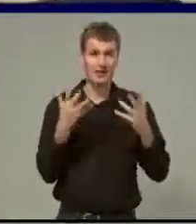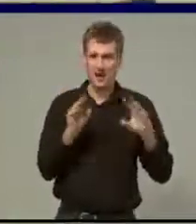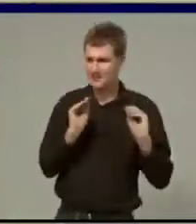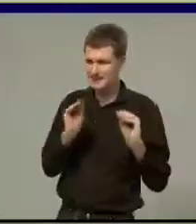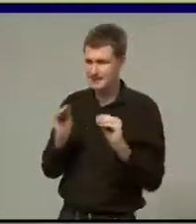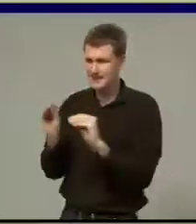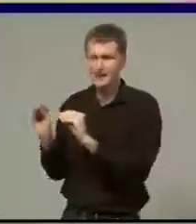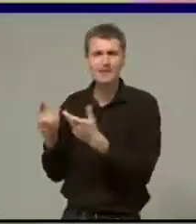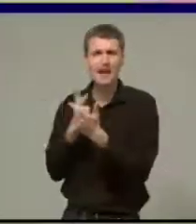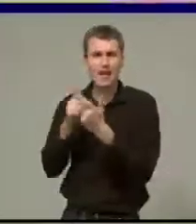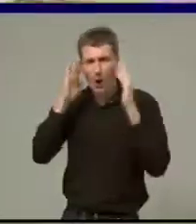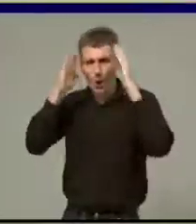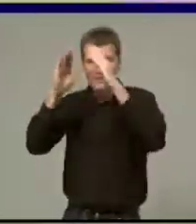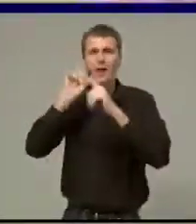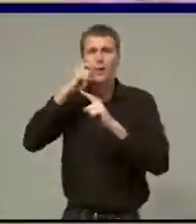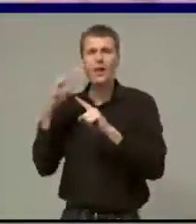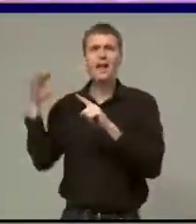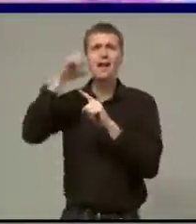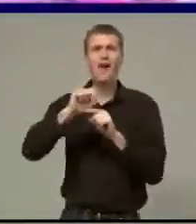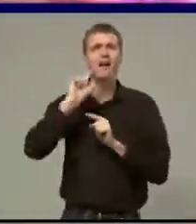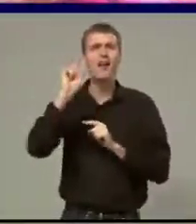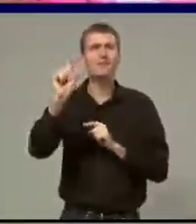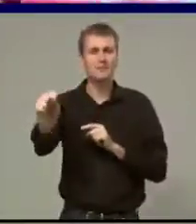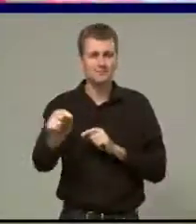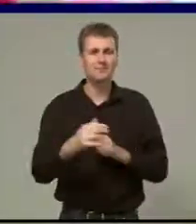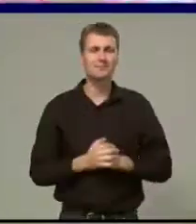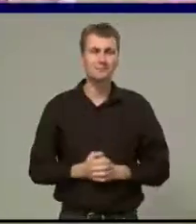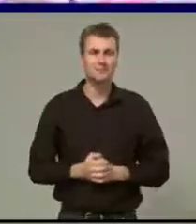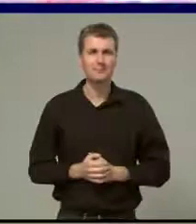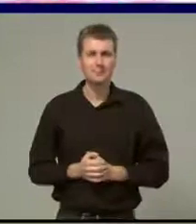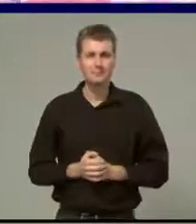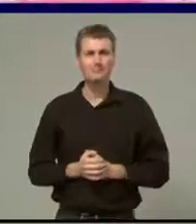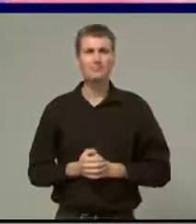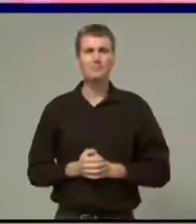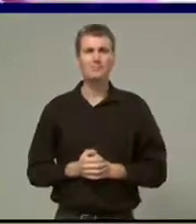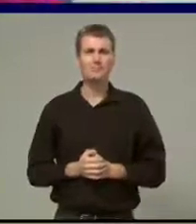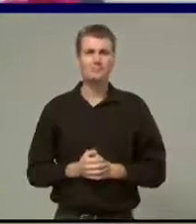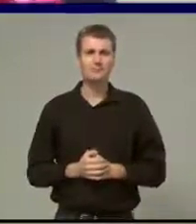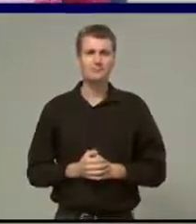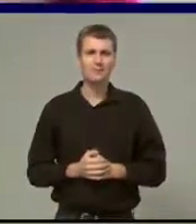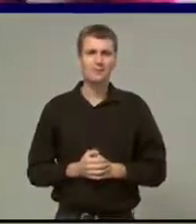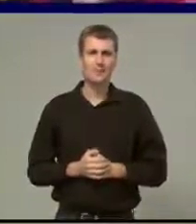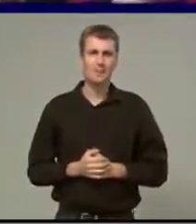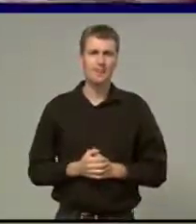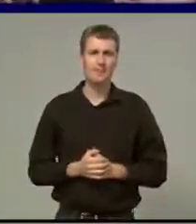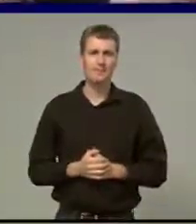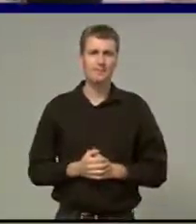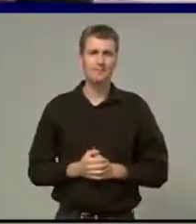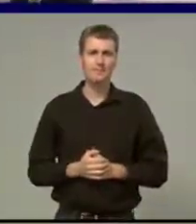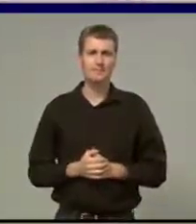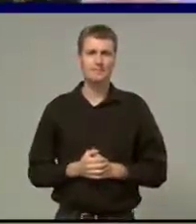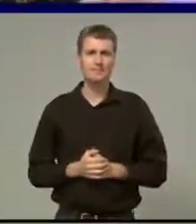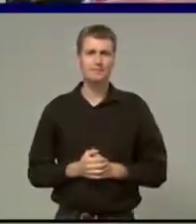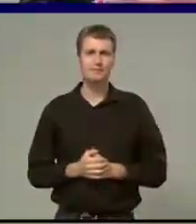of wizards to take over. Oh, we can get away from all this gravity. Jump, whoa, get your feet off